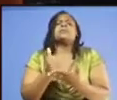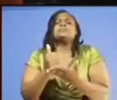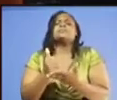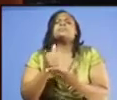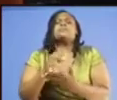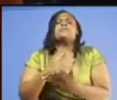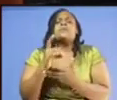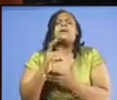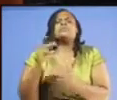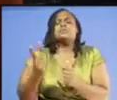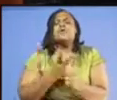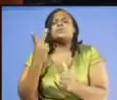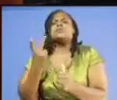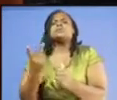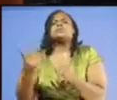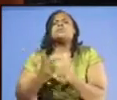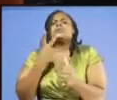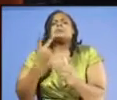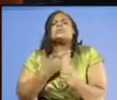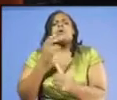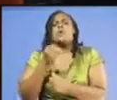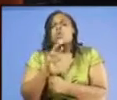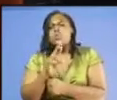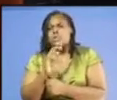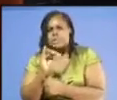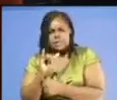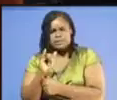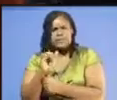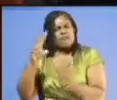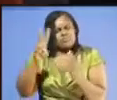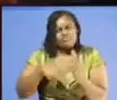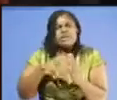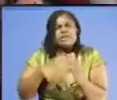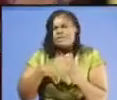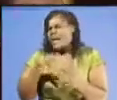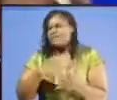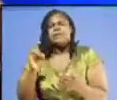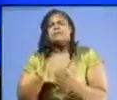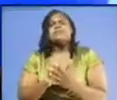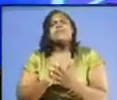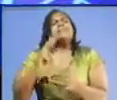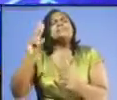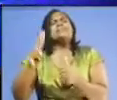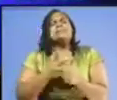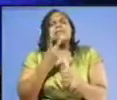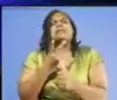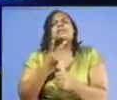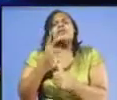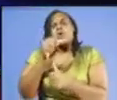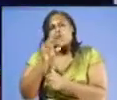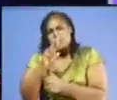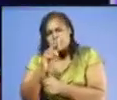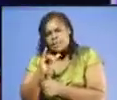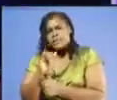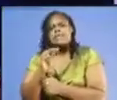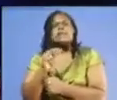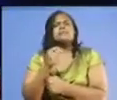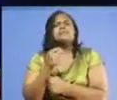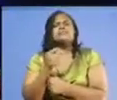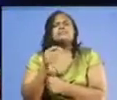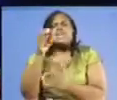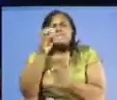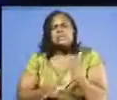Help me find 2 Corinthians. Help me find, I have to just read it since I can't find it. 2 Corinthians